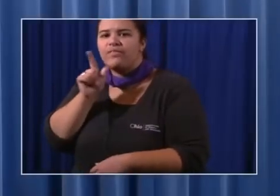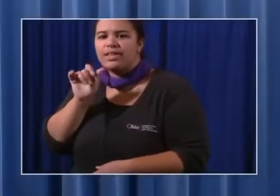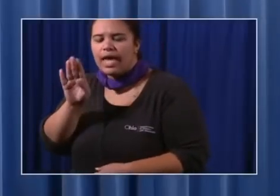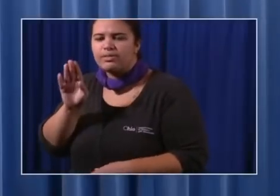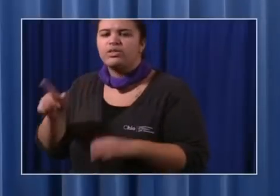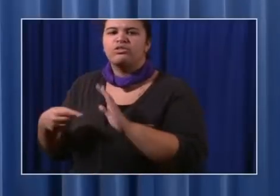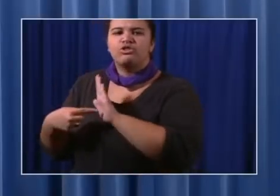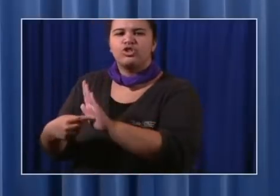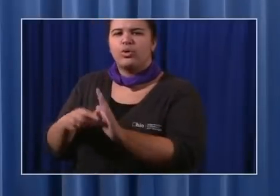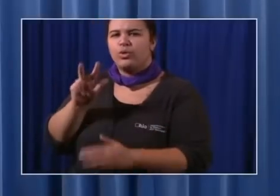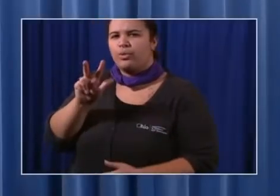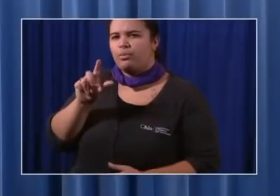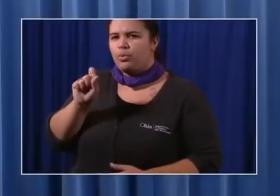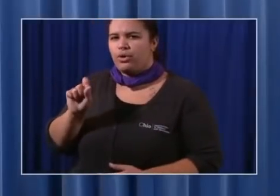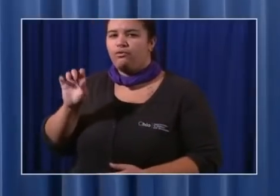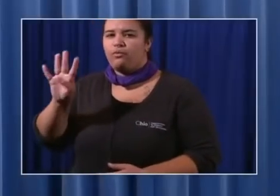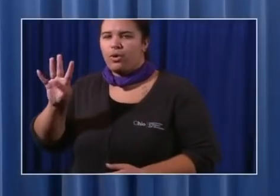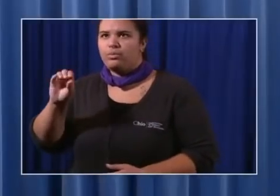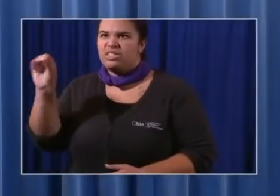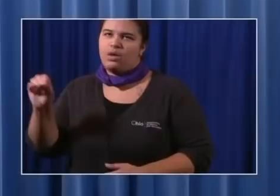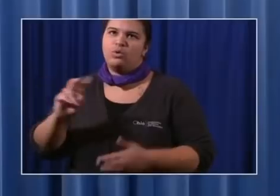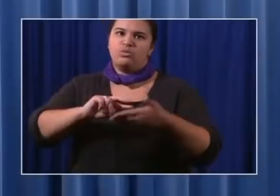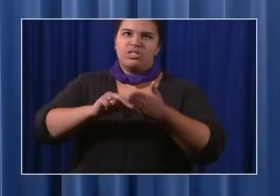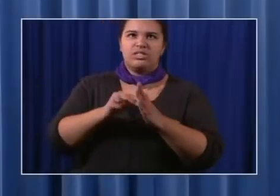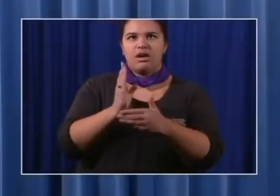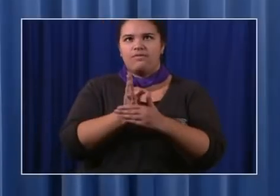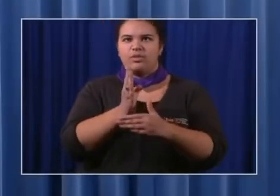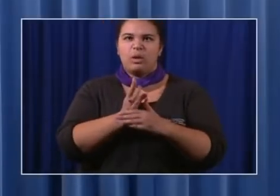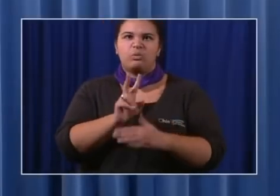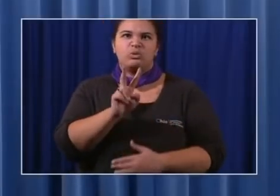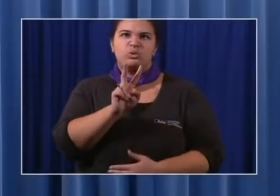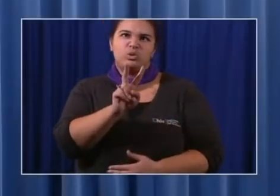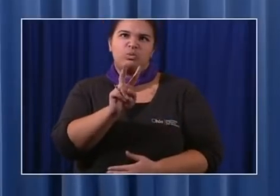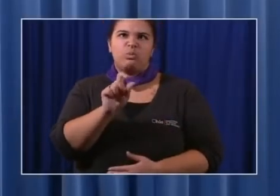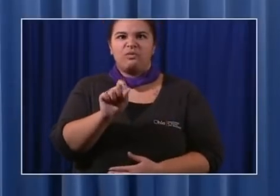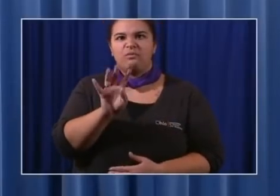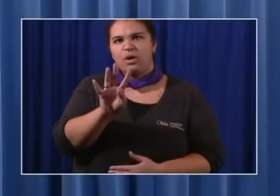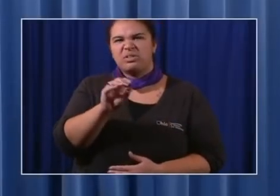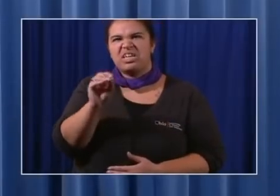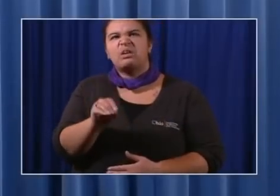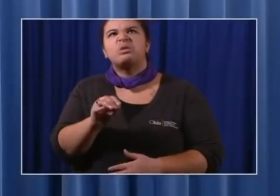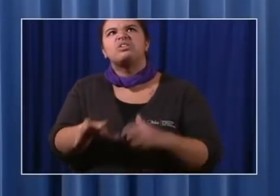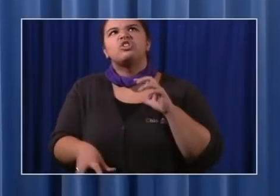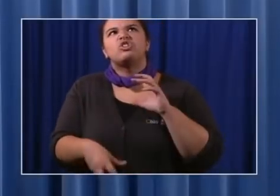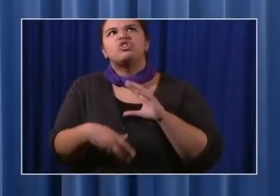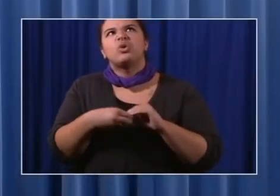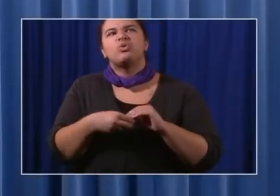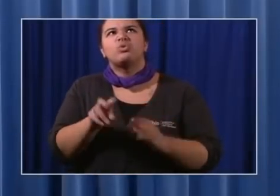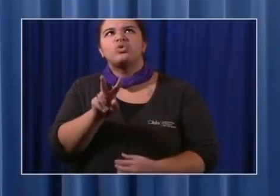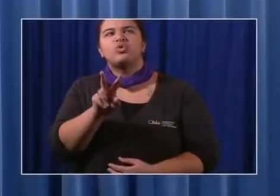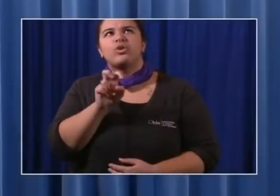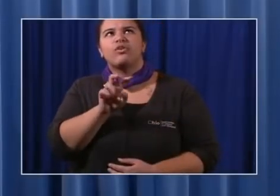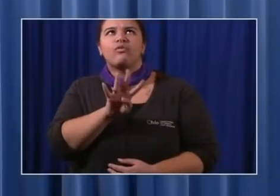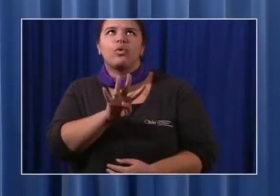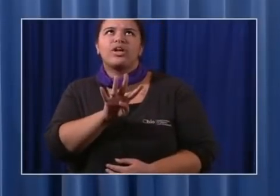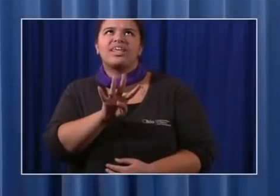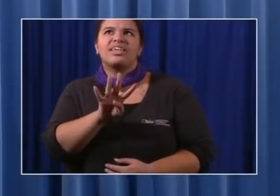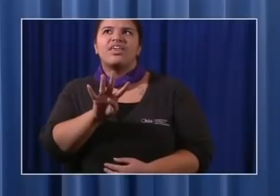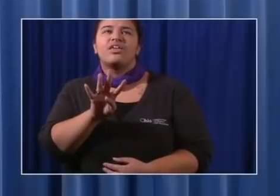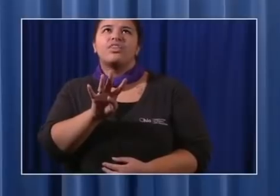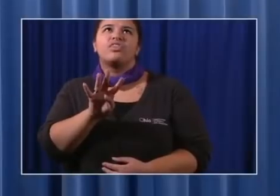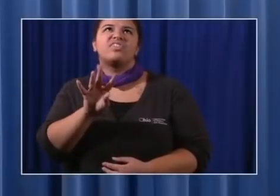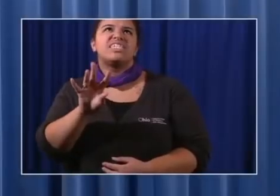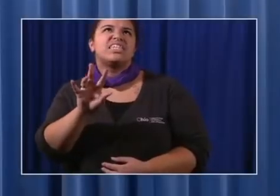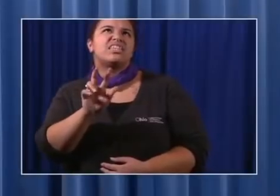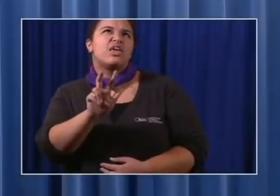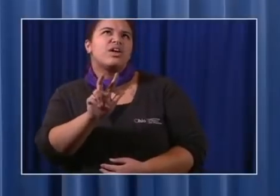3.4%, so somewhere between 2%. That equals about 234,000 people that have already had COVID.